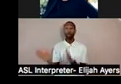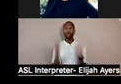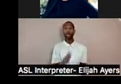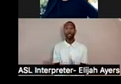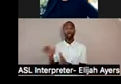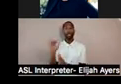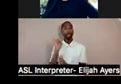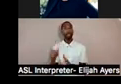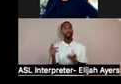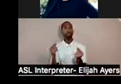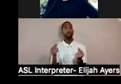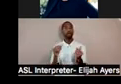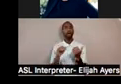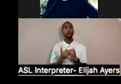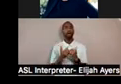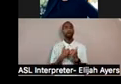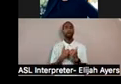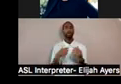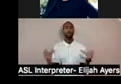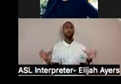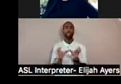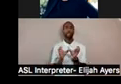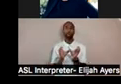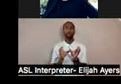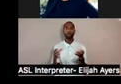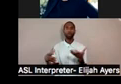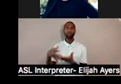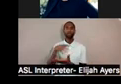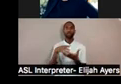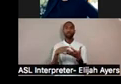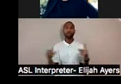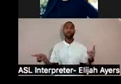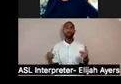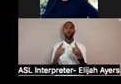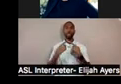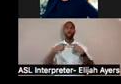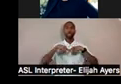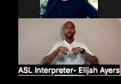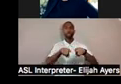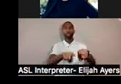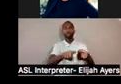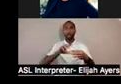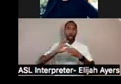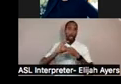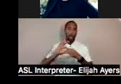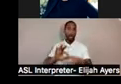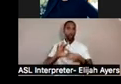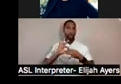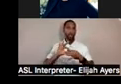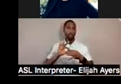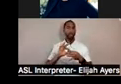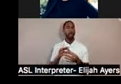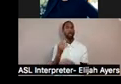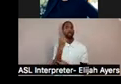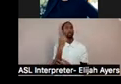question of how can we come together so that we are striking in unison, in collaboration, and in one